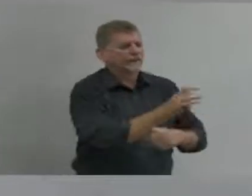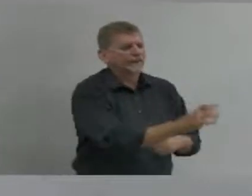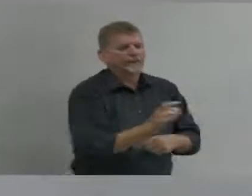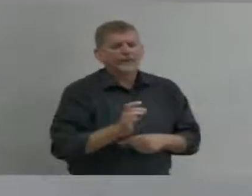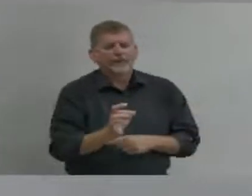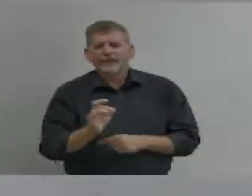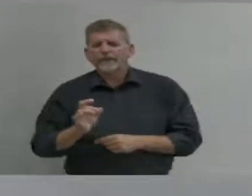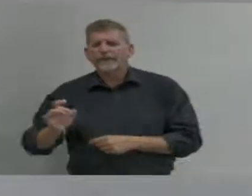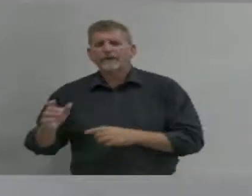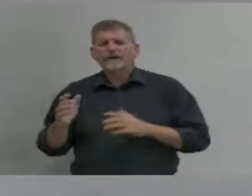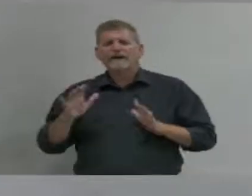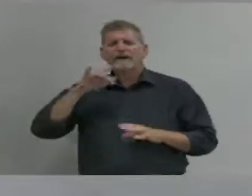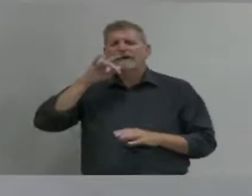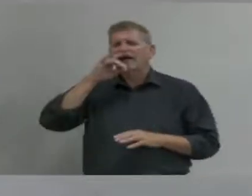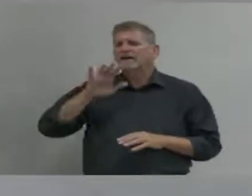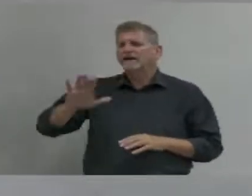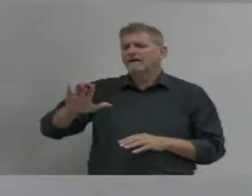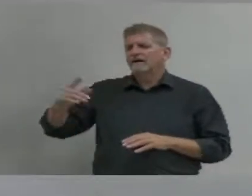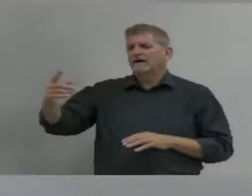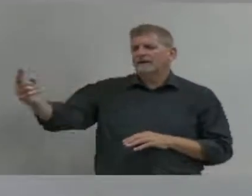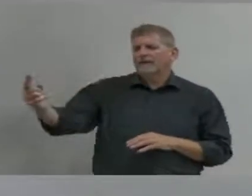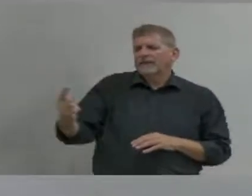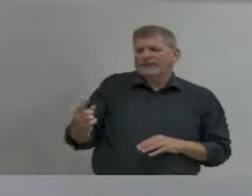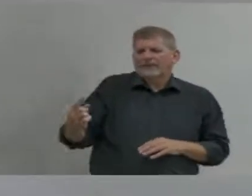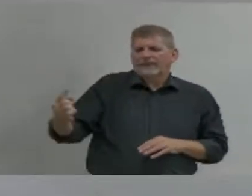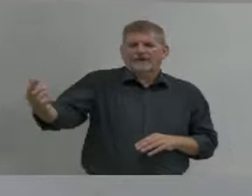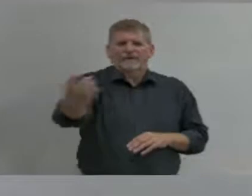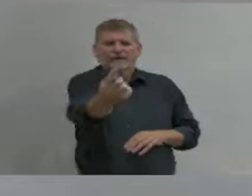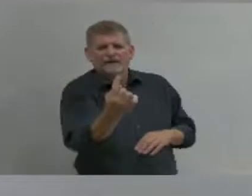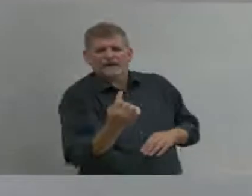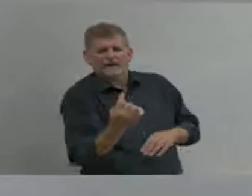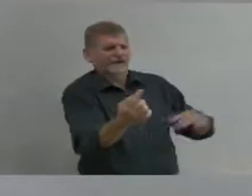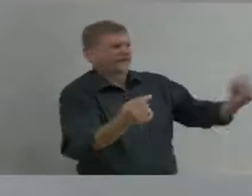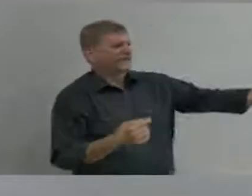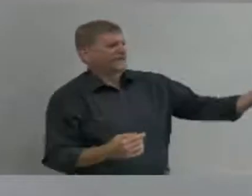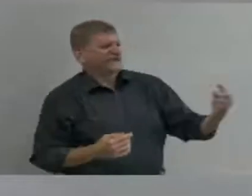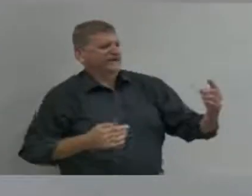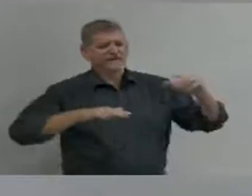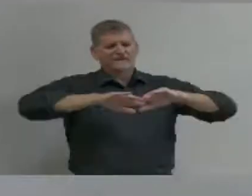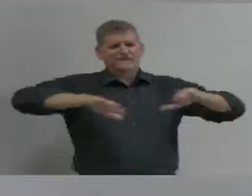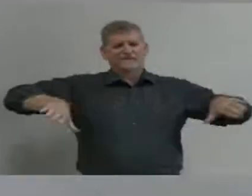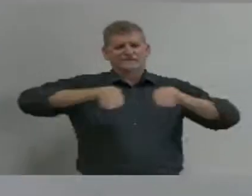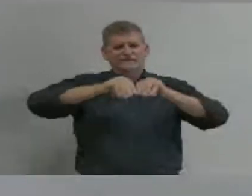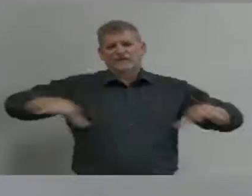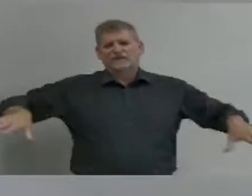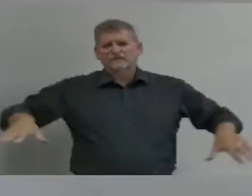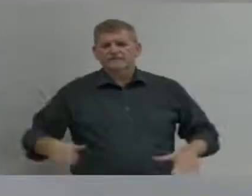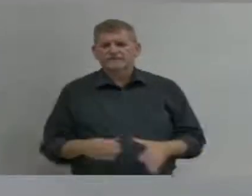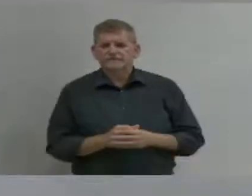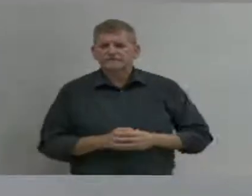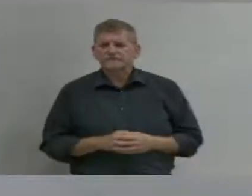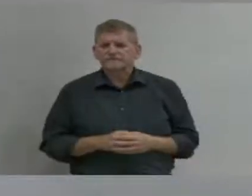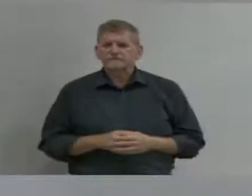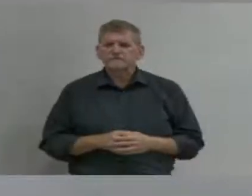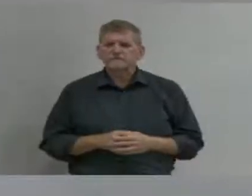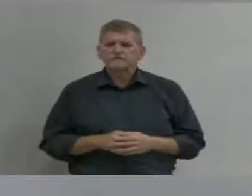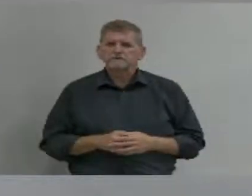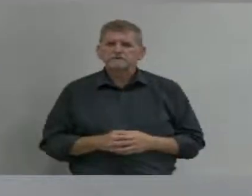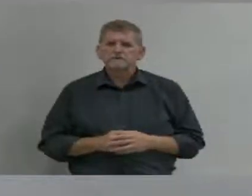at a time. So there's certainly some ideas and guidance for Halloween that we think will help keep everybody